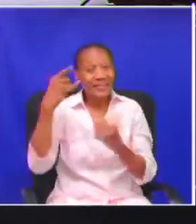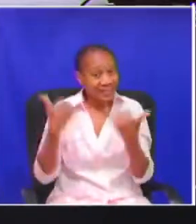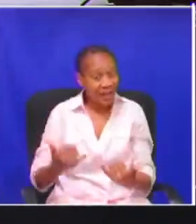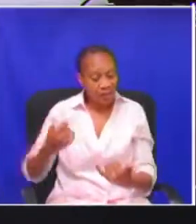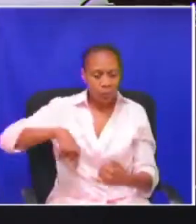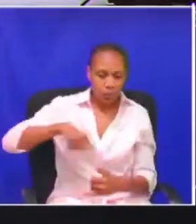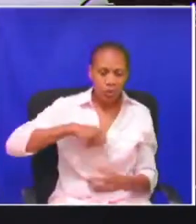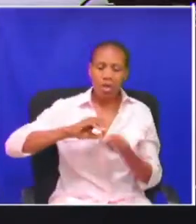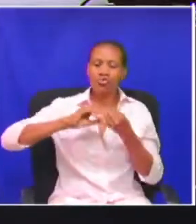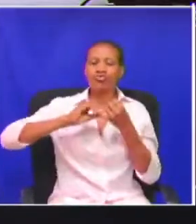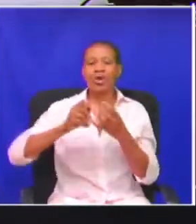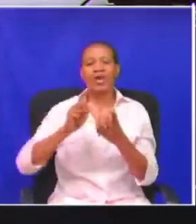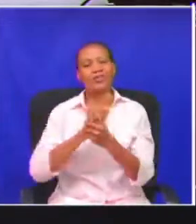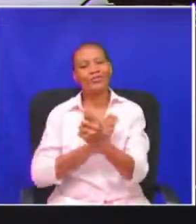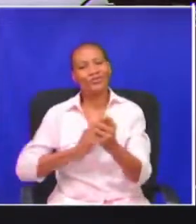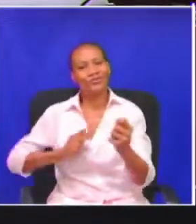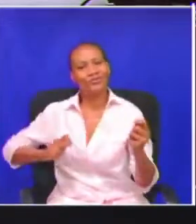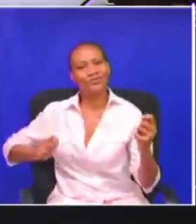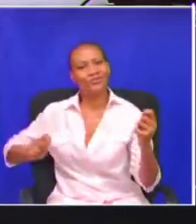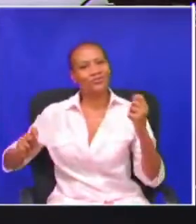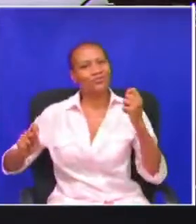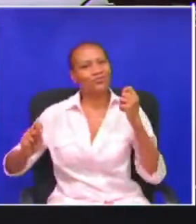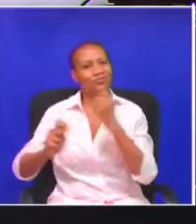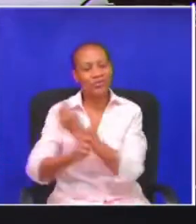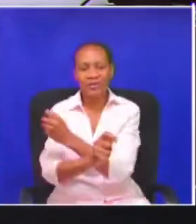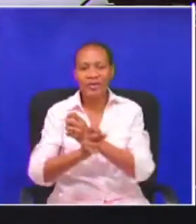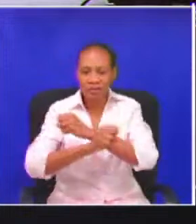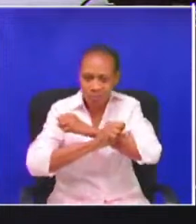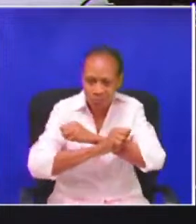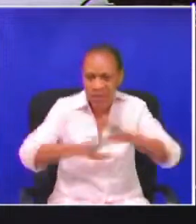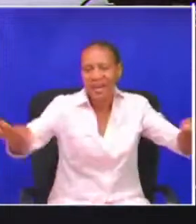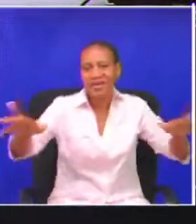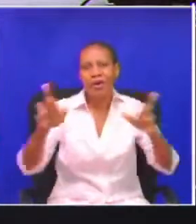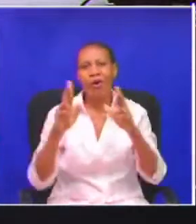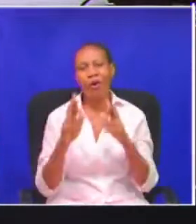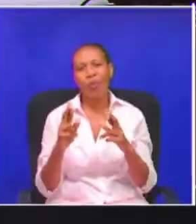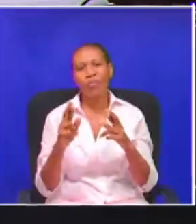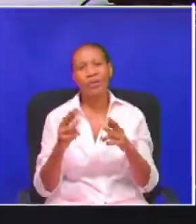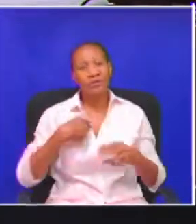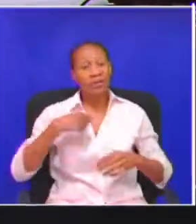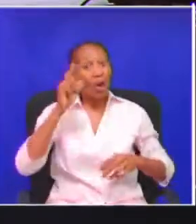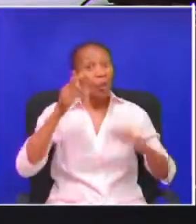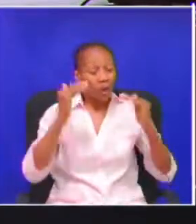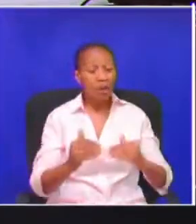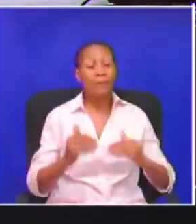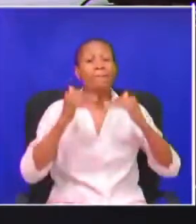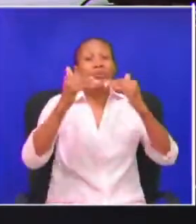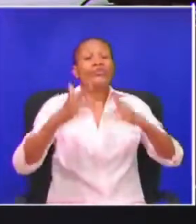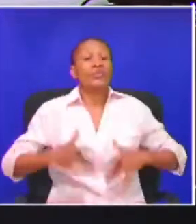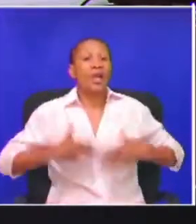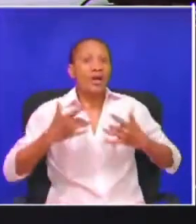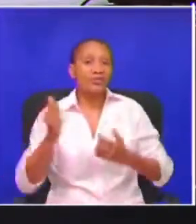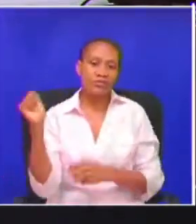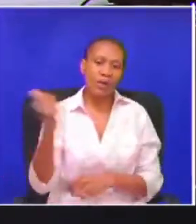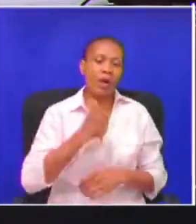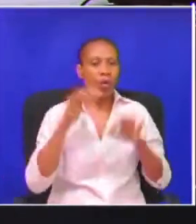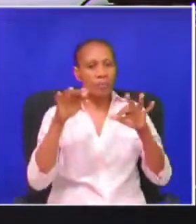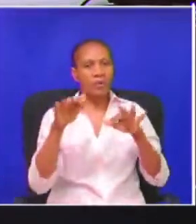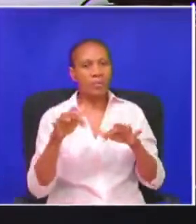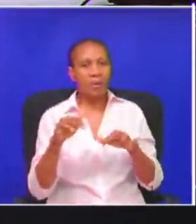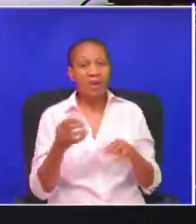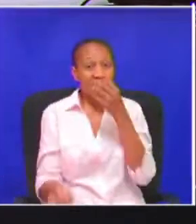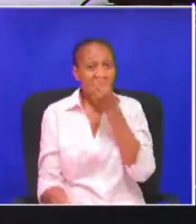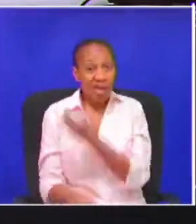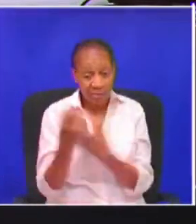and hope. And we will improve the lives of our people. We may not do it in our